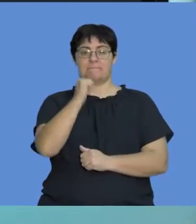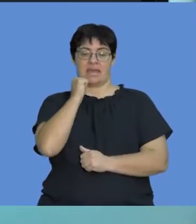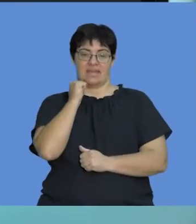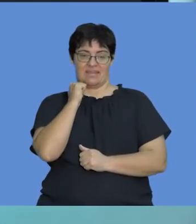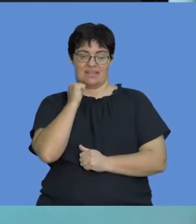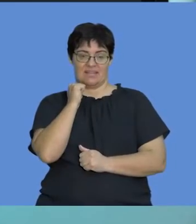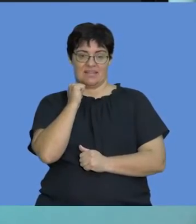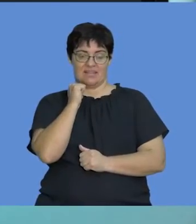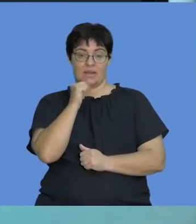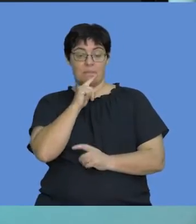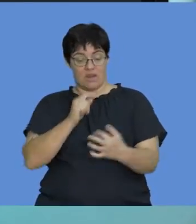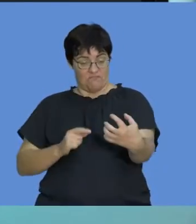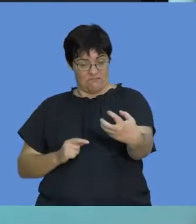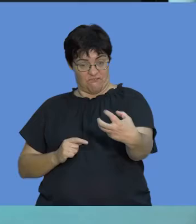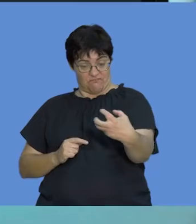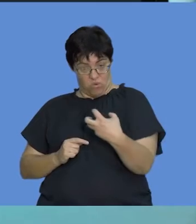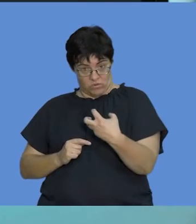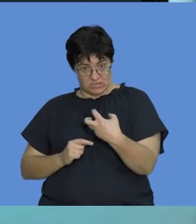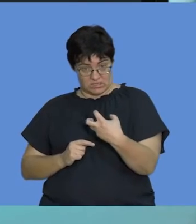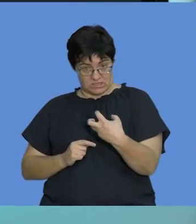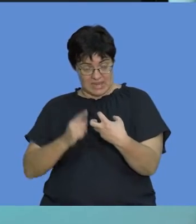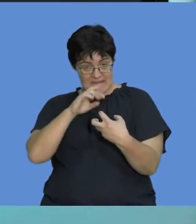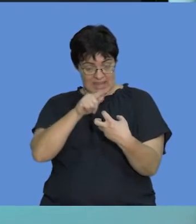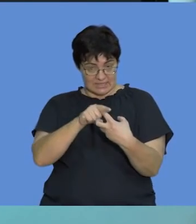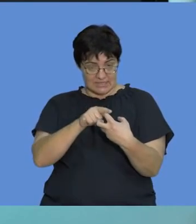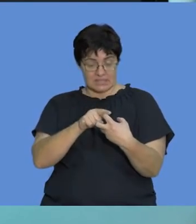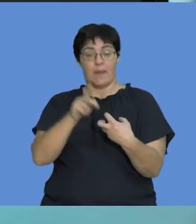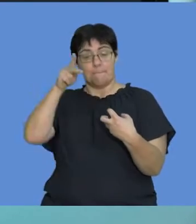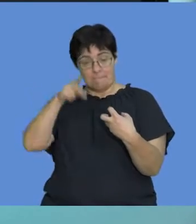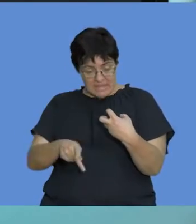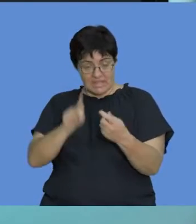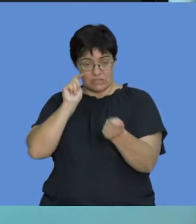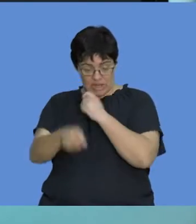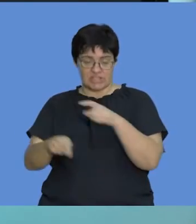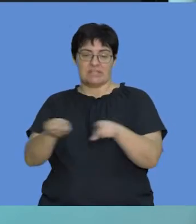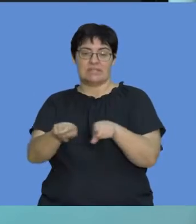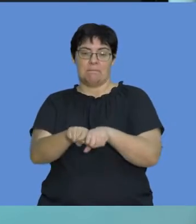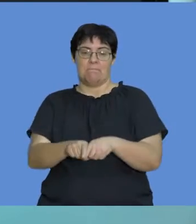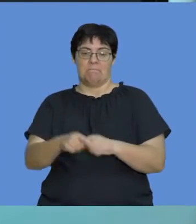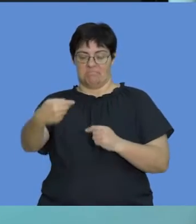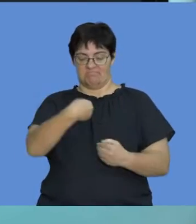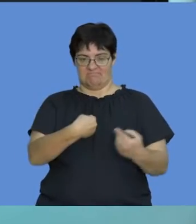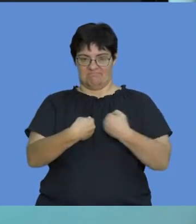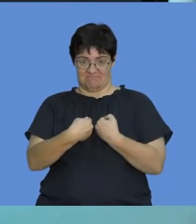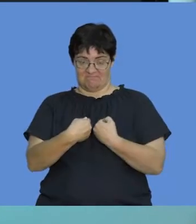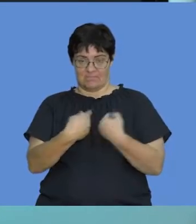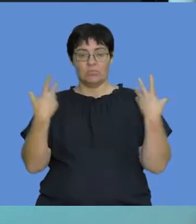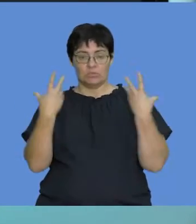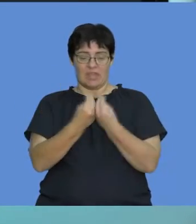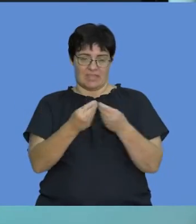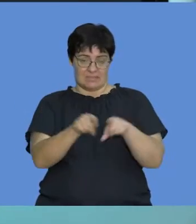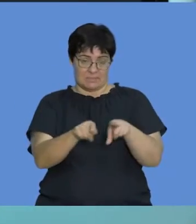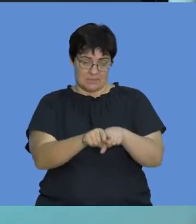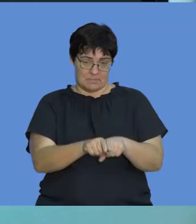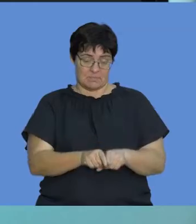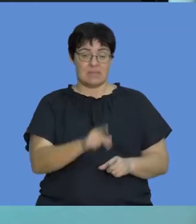So whatever direction the net force is in, the change in momentum is the same, okay? They go